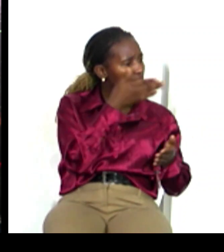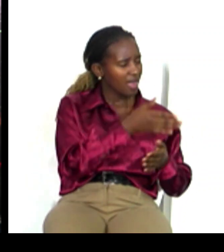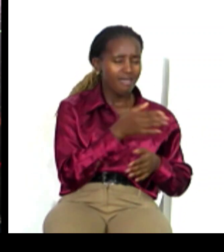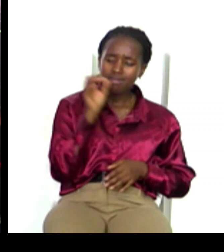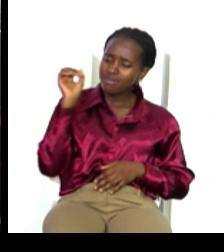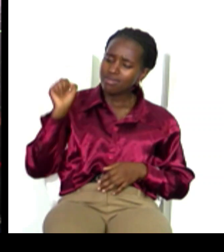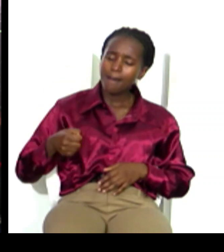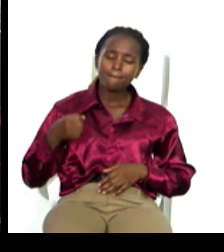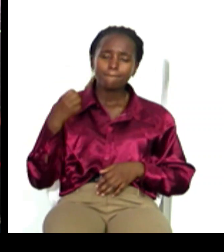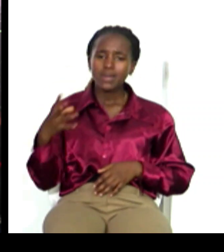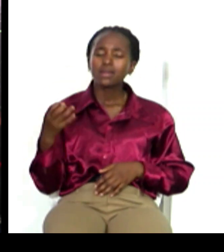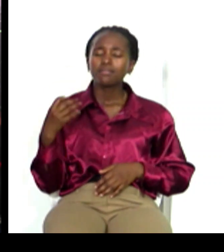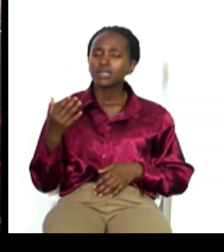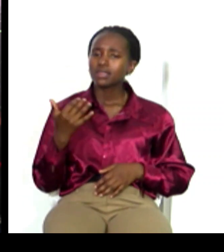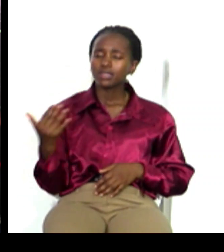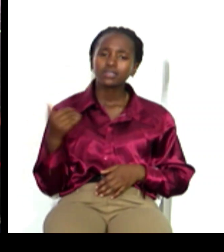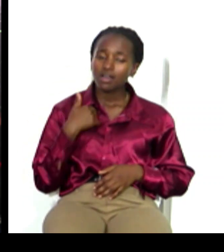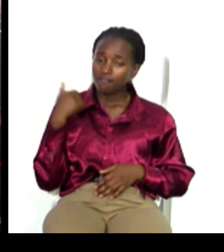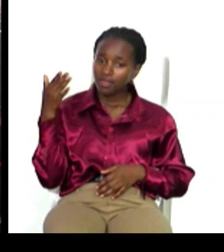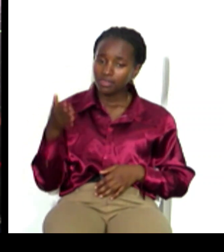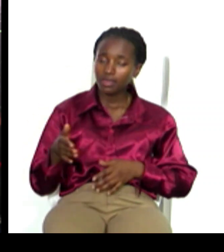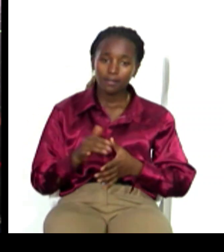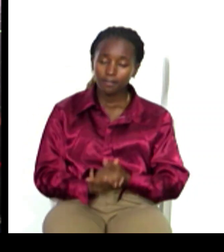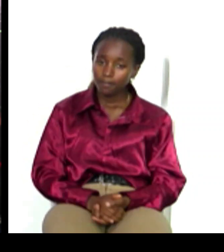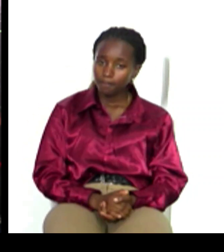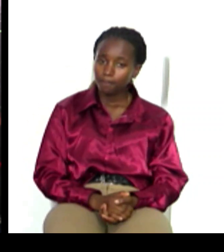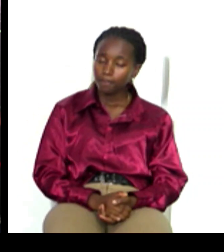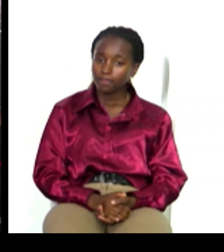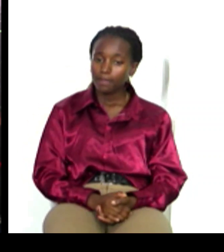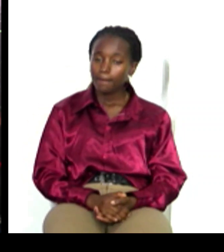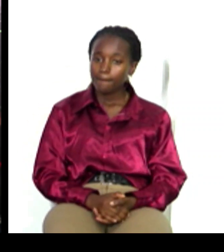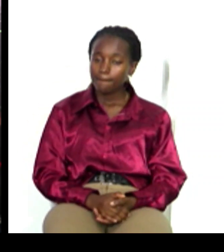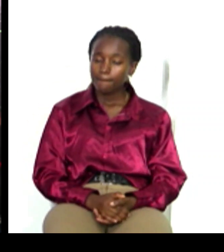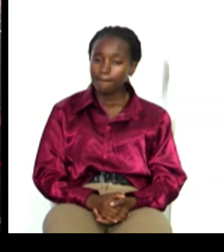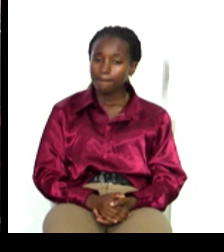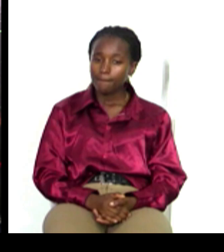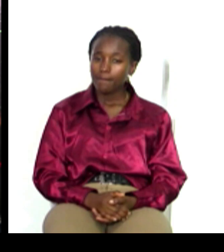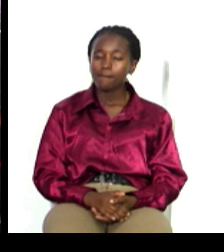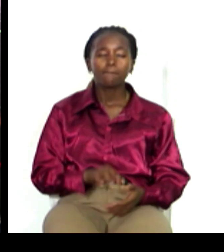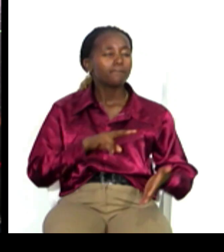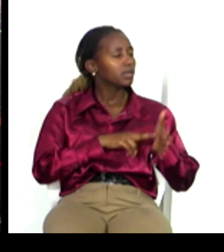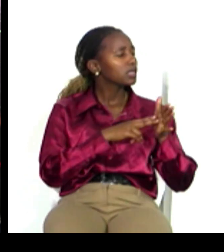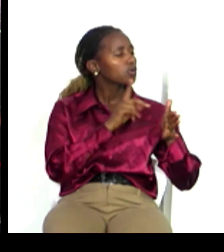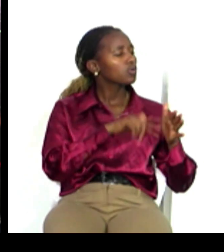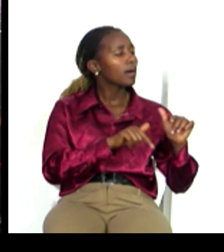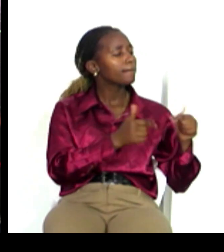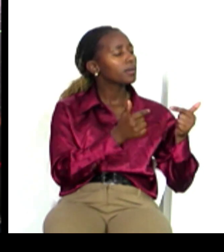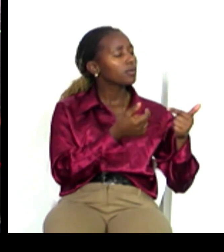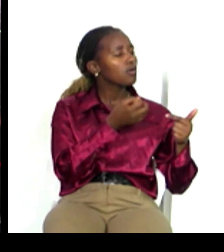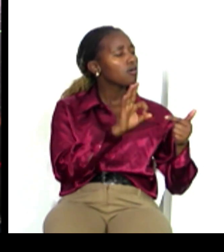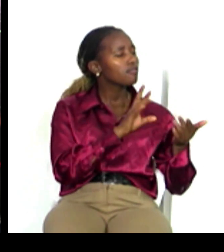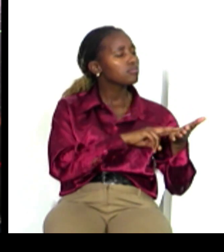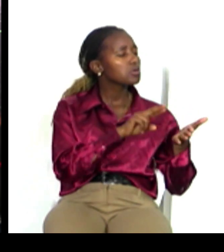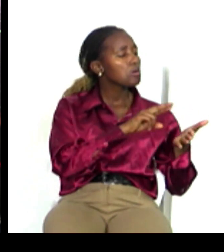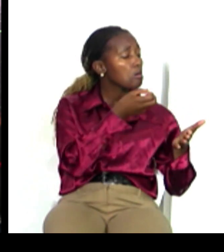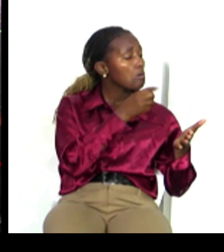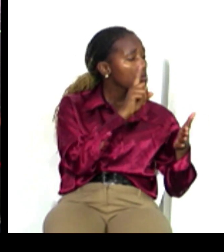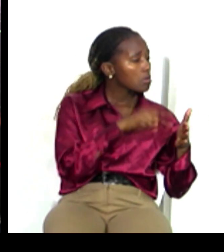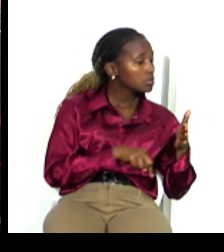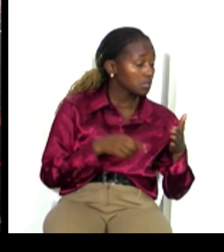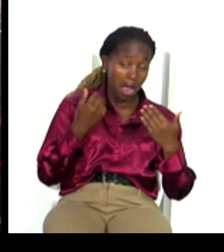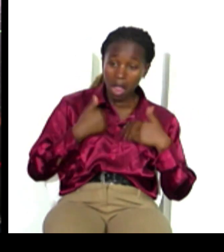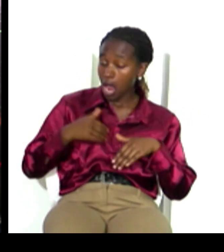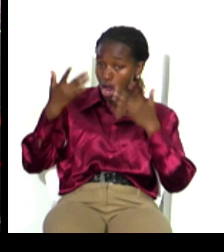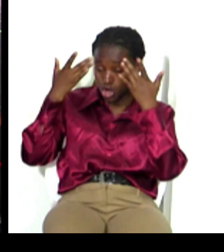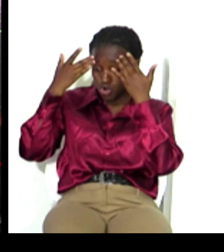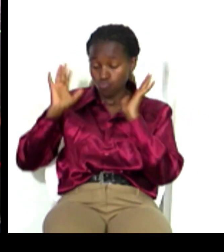lot of minerals. So could this be a fight over the minerals? That one I cannot comment about it because